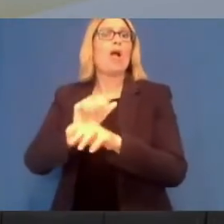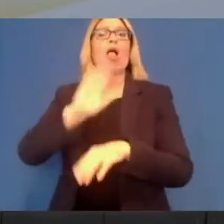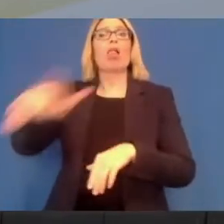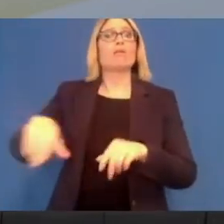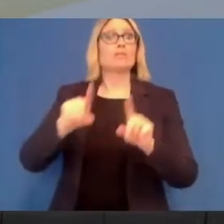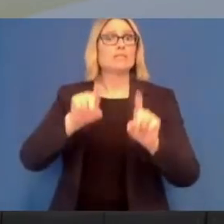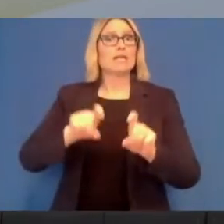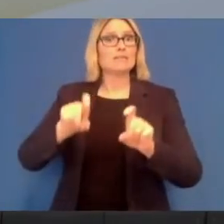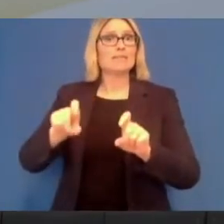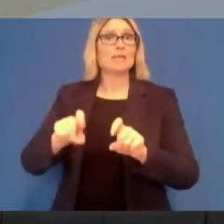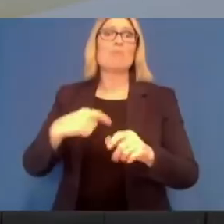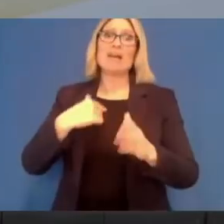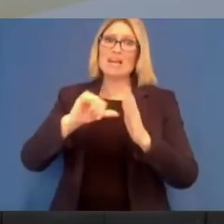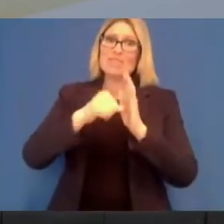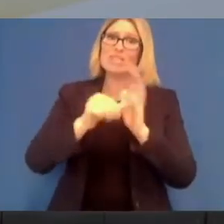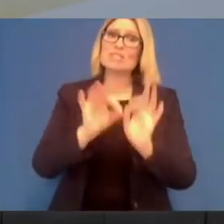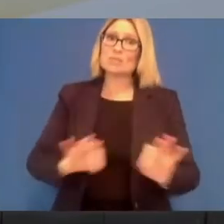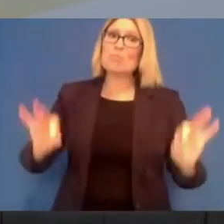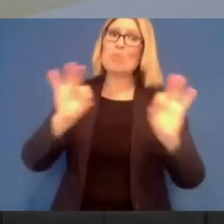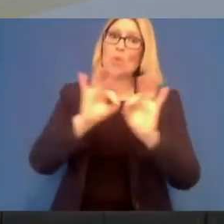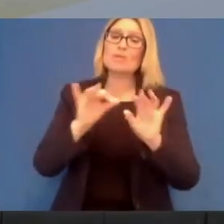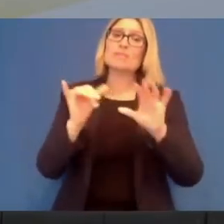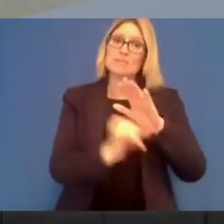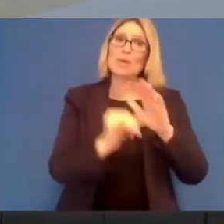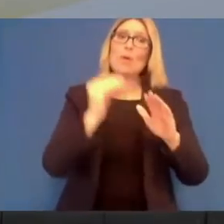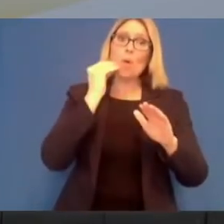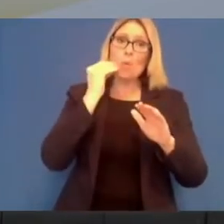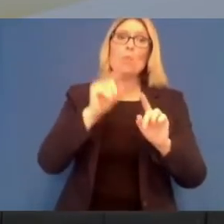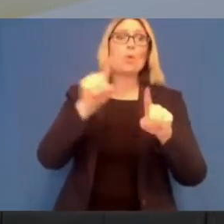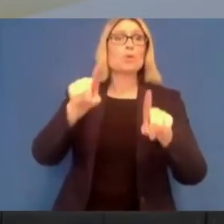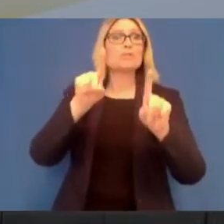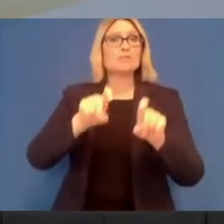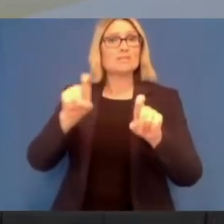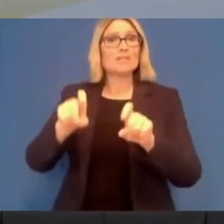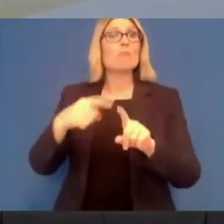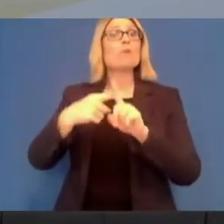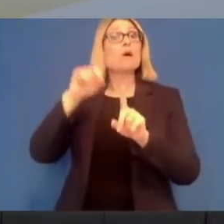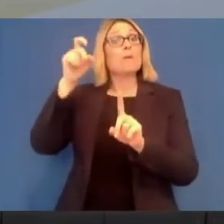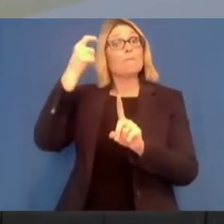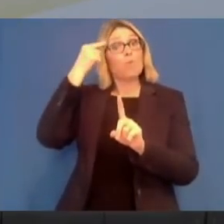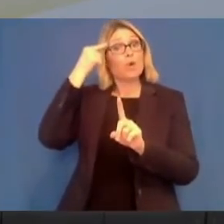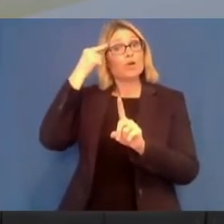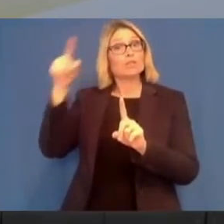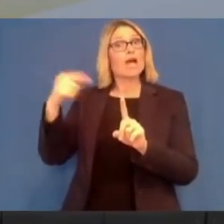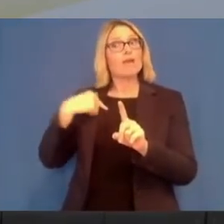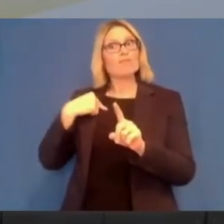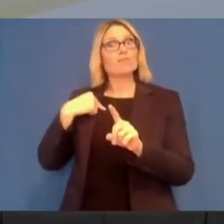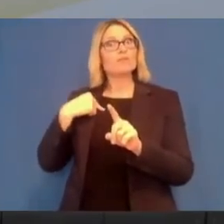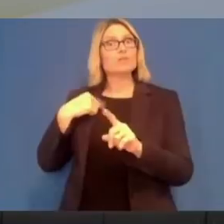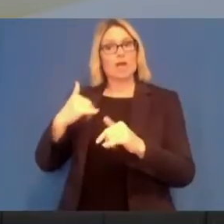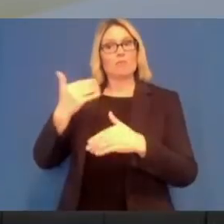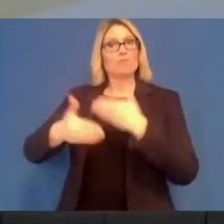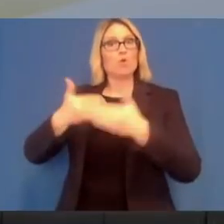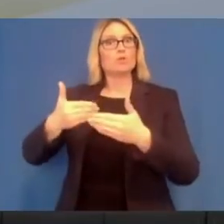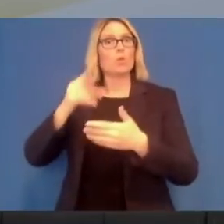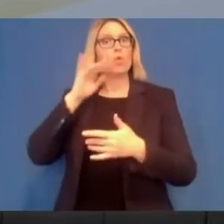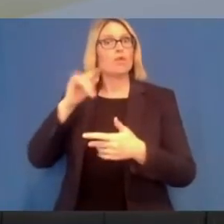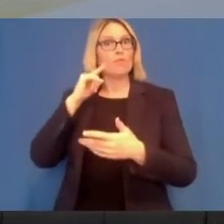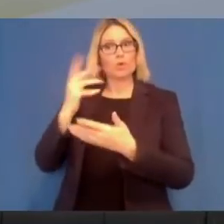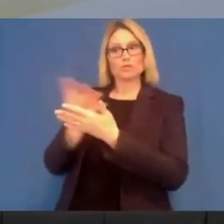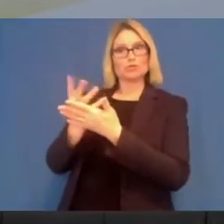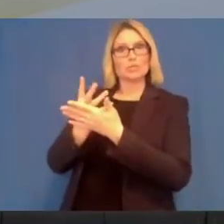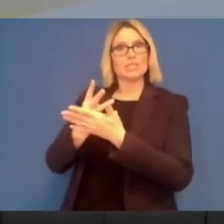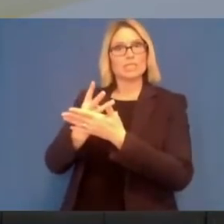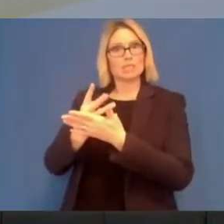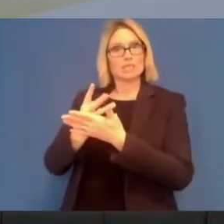is, and also for employees to make sure they have a process in place to screen their employees to make sure